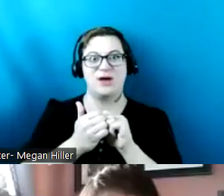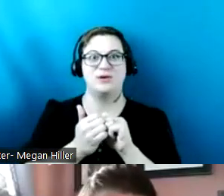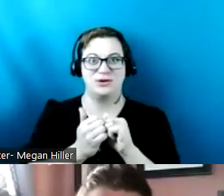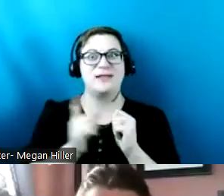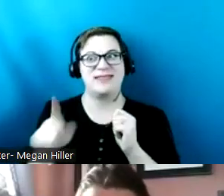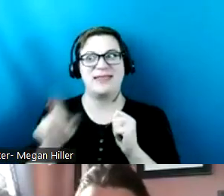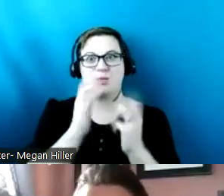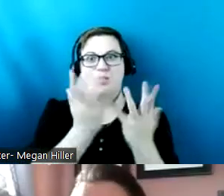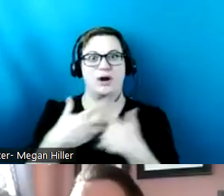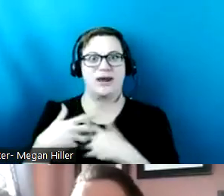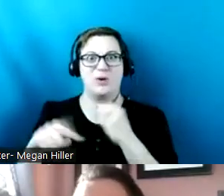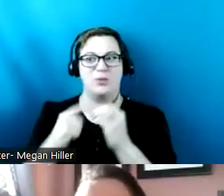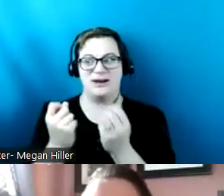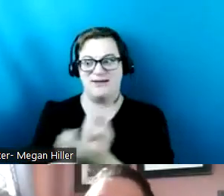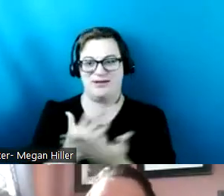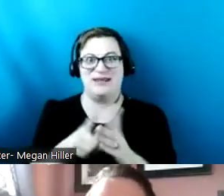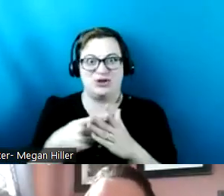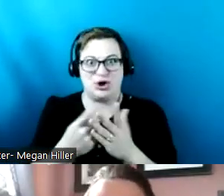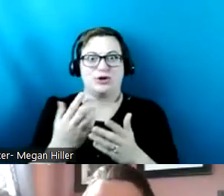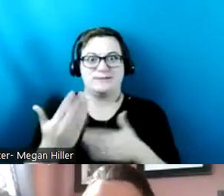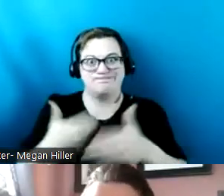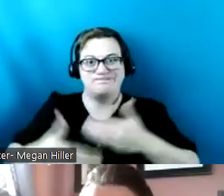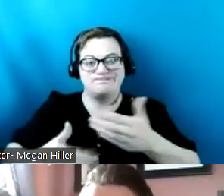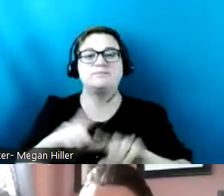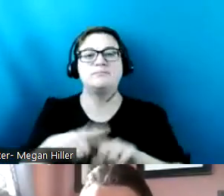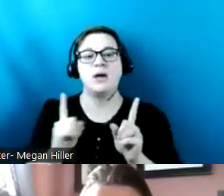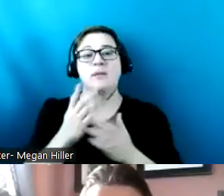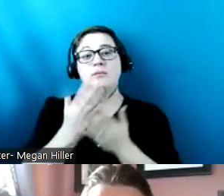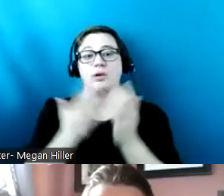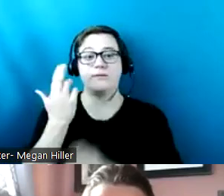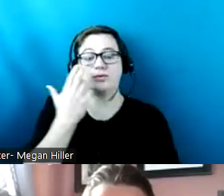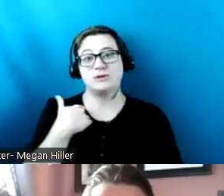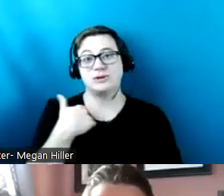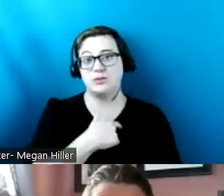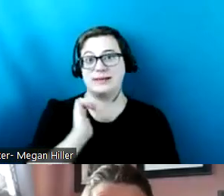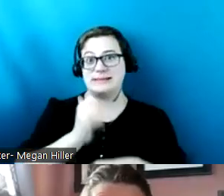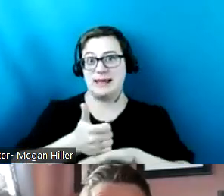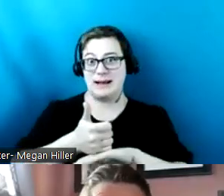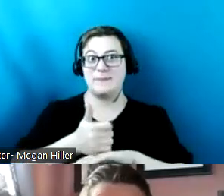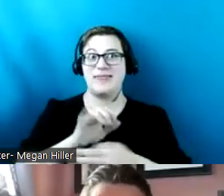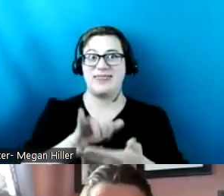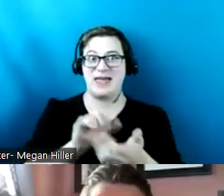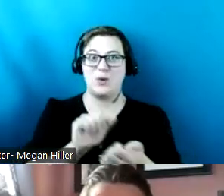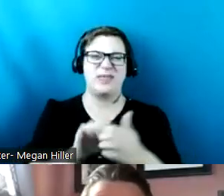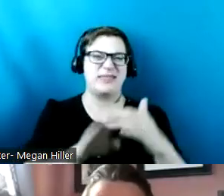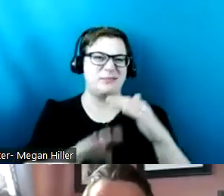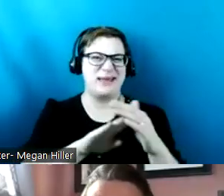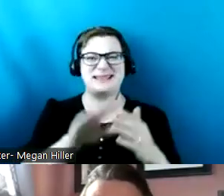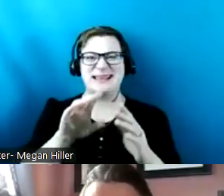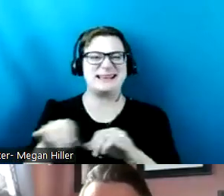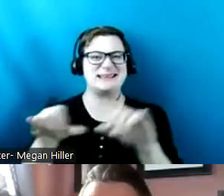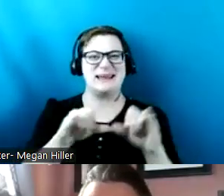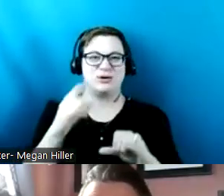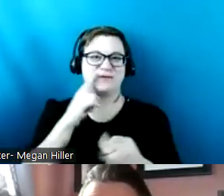starts really coming into play. So part of the reason that we set this into the base standard of Chapter 2 is a lot of